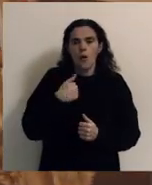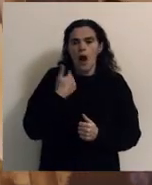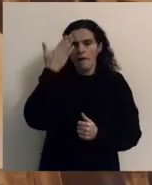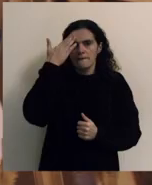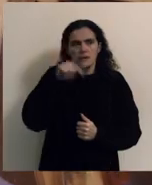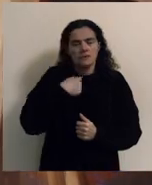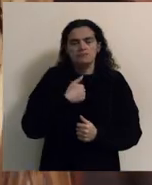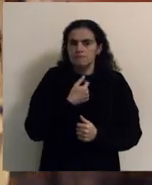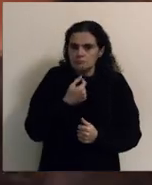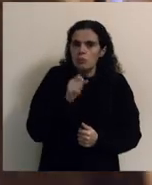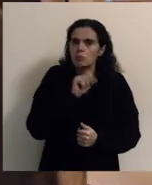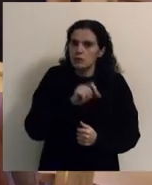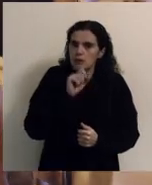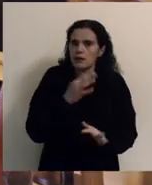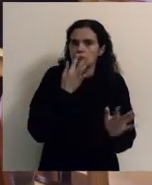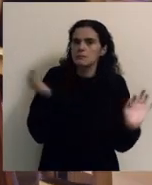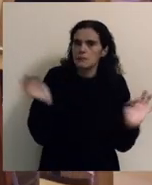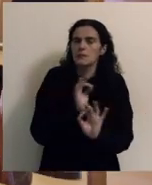wonderful opportunity